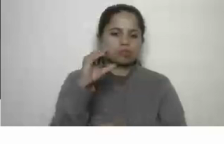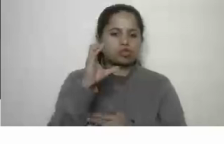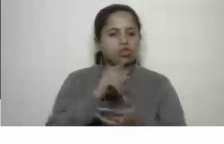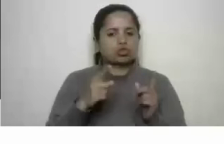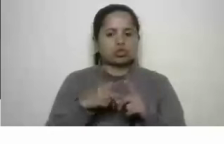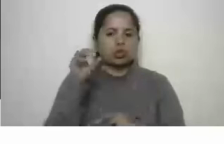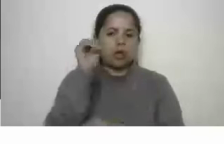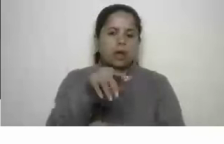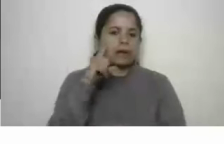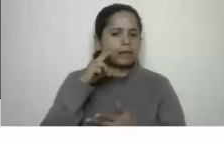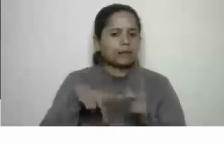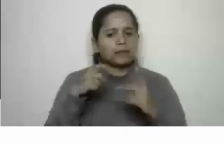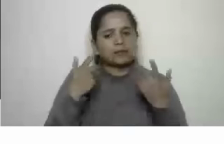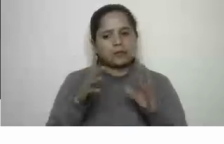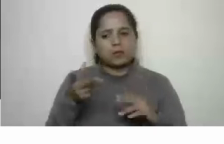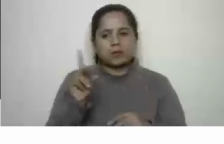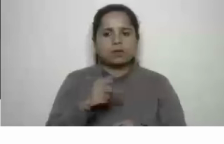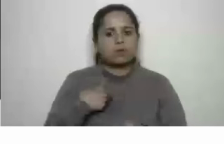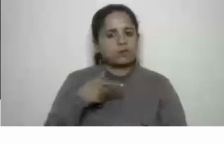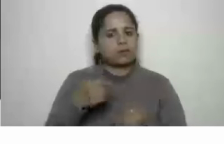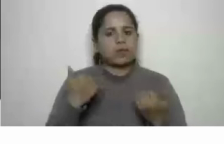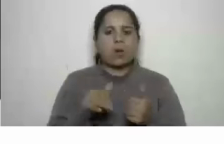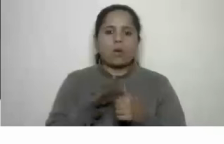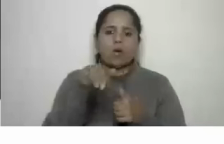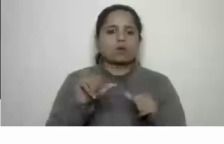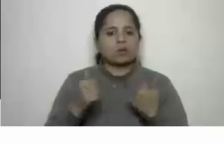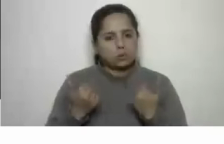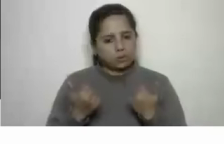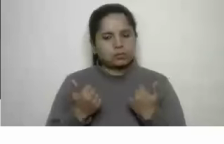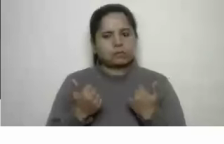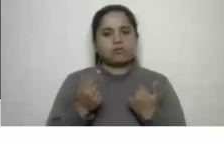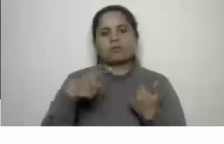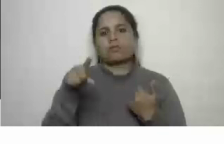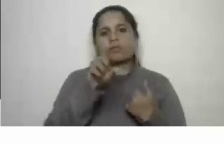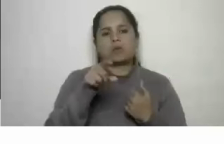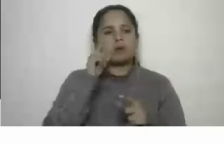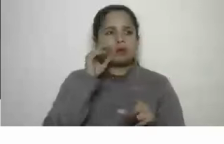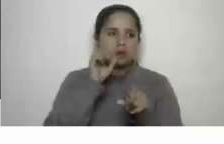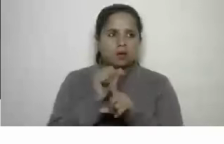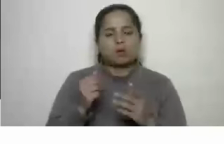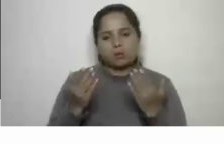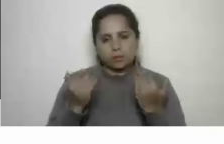reposted the link because even I've been Uh-huh. able to access. So Mm-hmm. you can try this one.